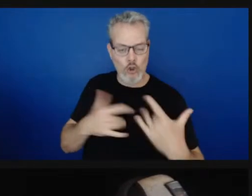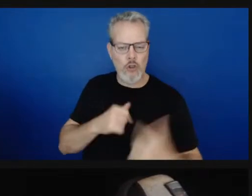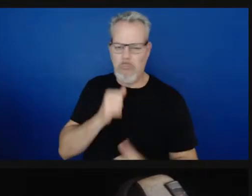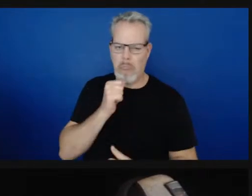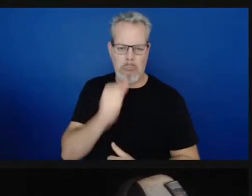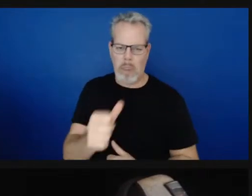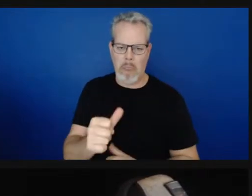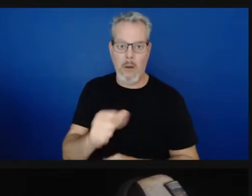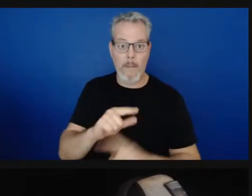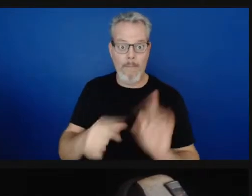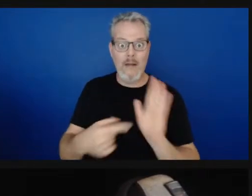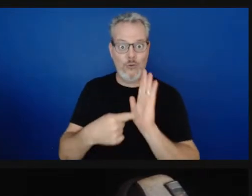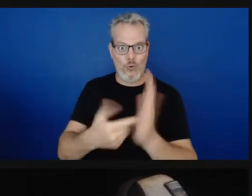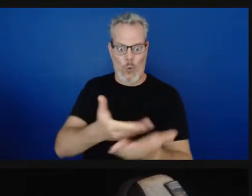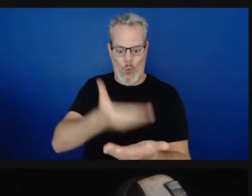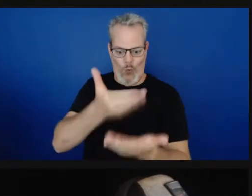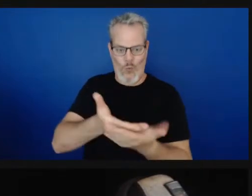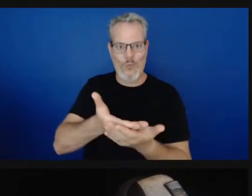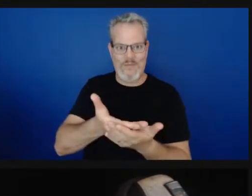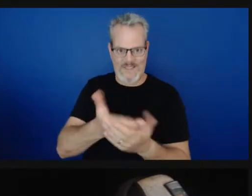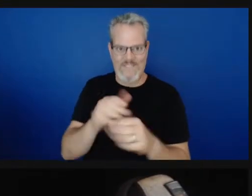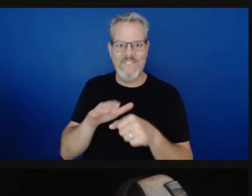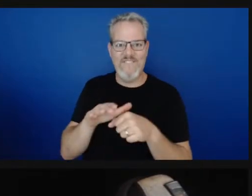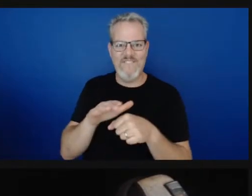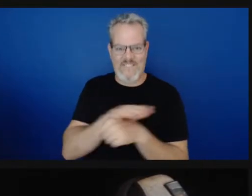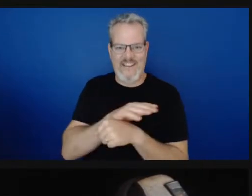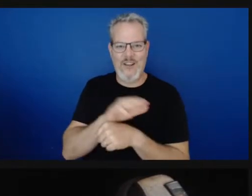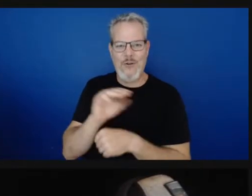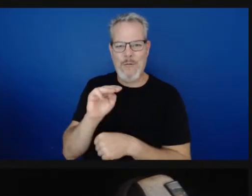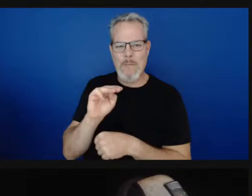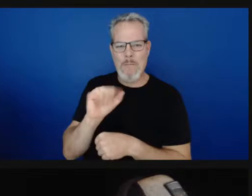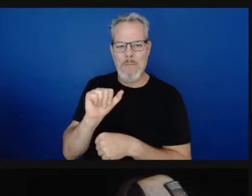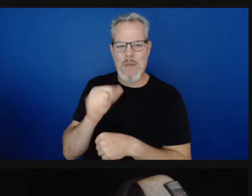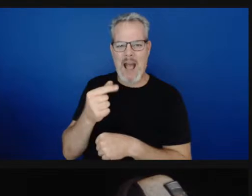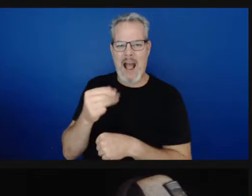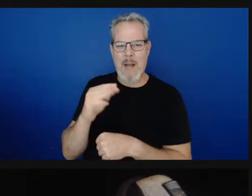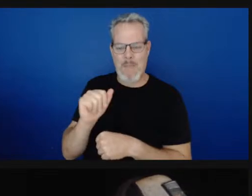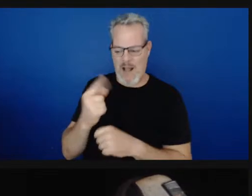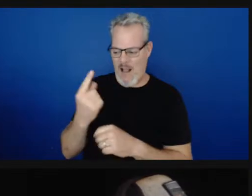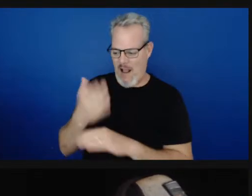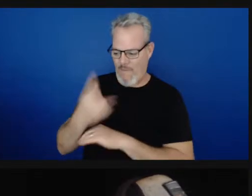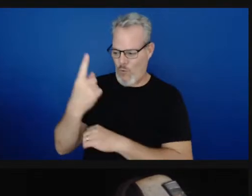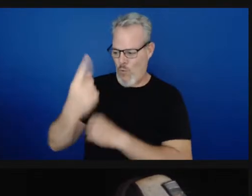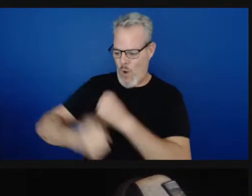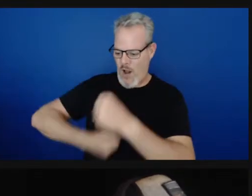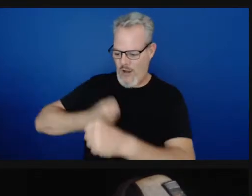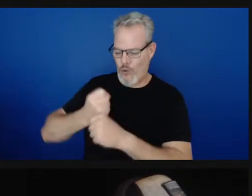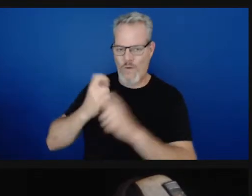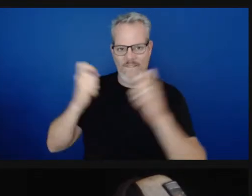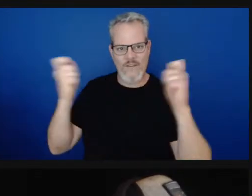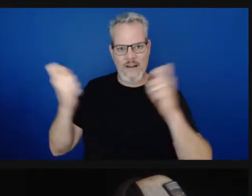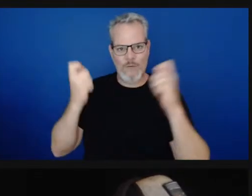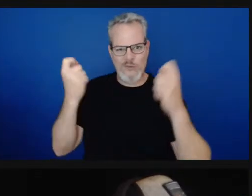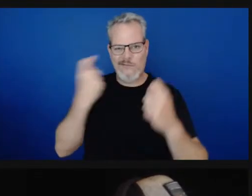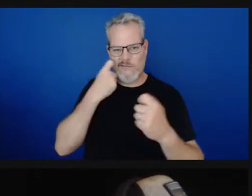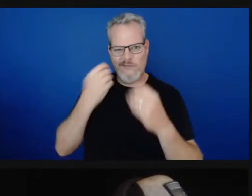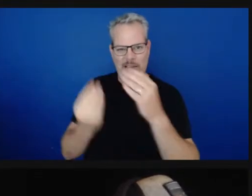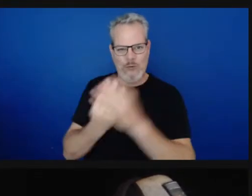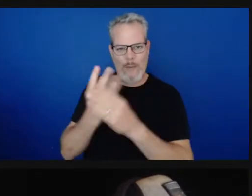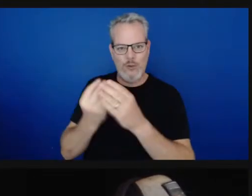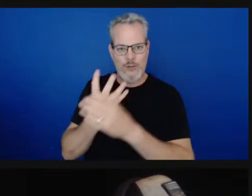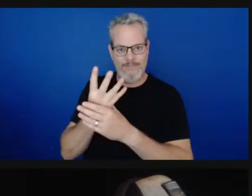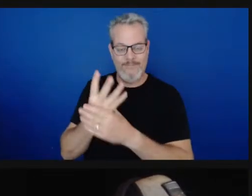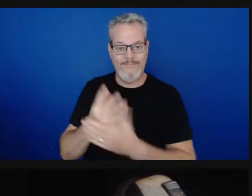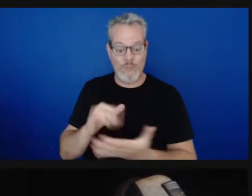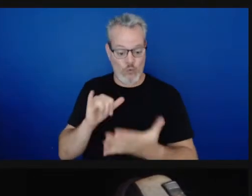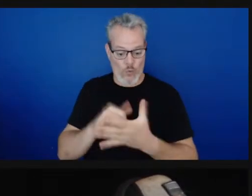volcano is filling with magma as we approach the 1-year anniversary of its eruption here. That is a summary for